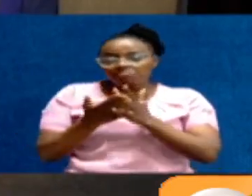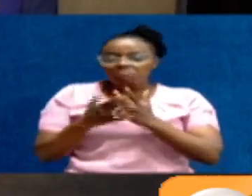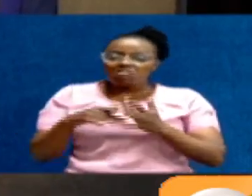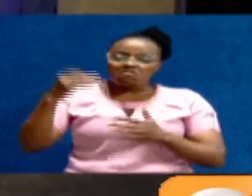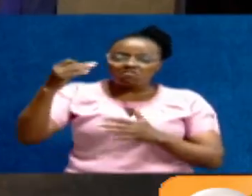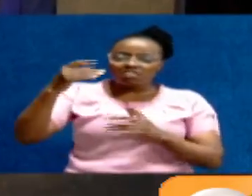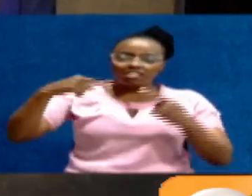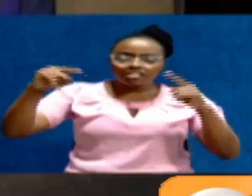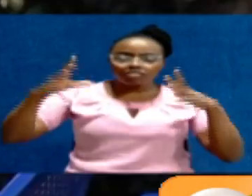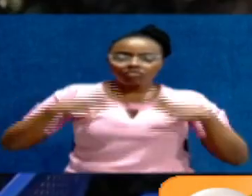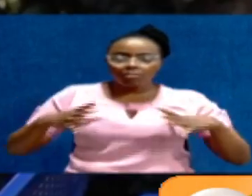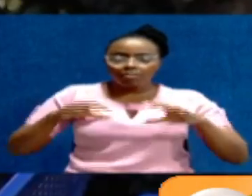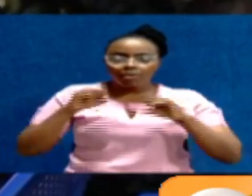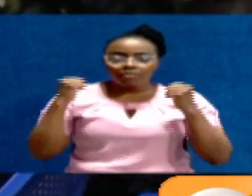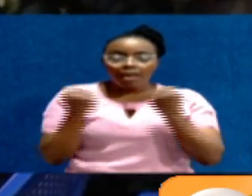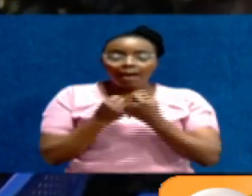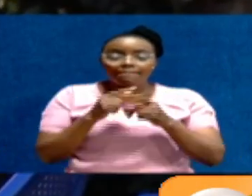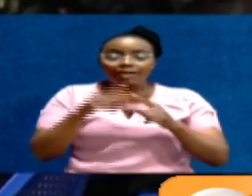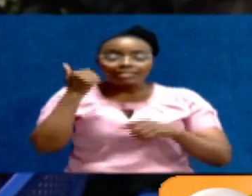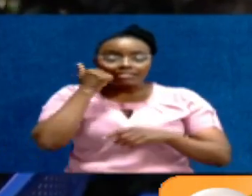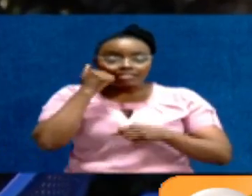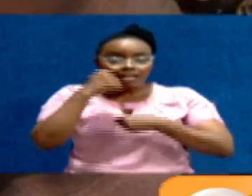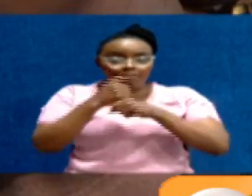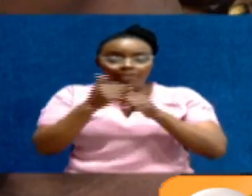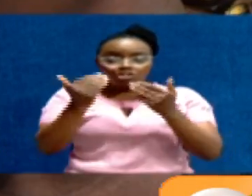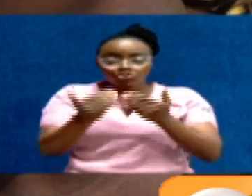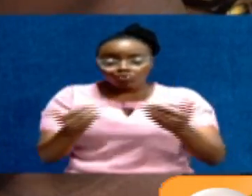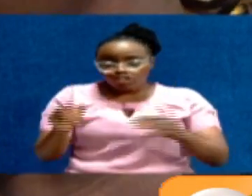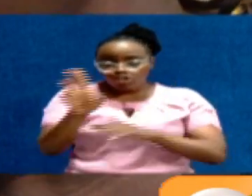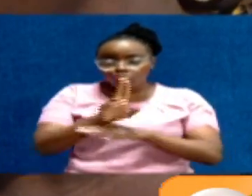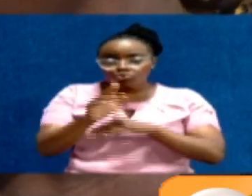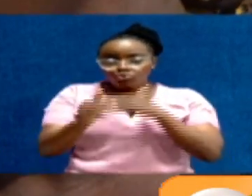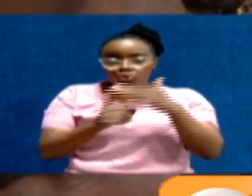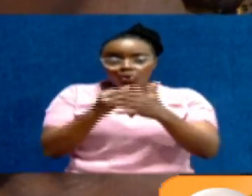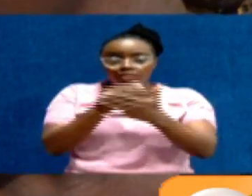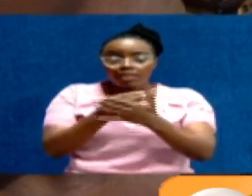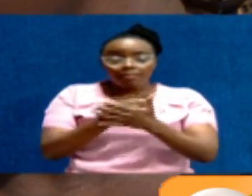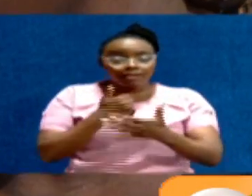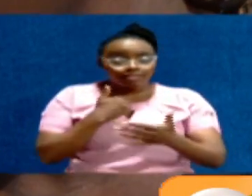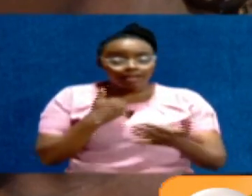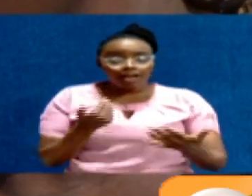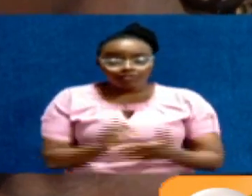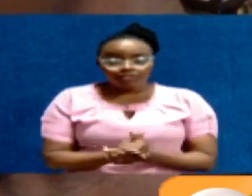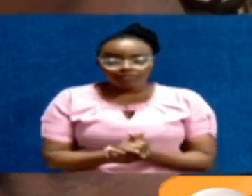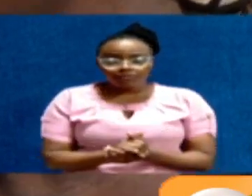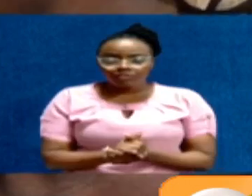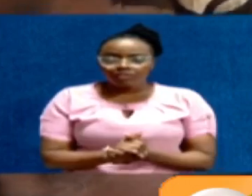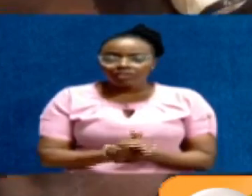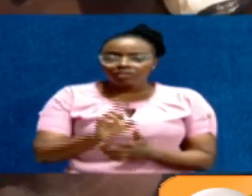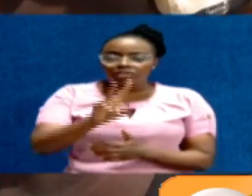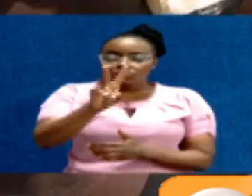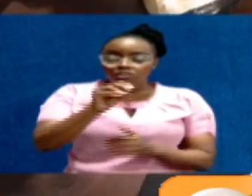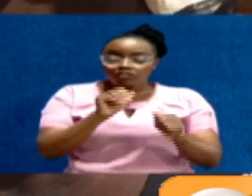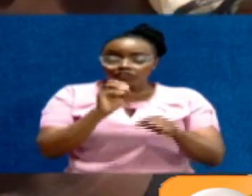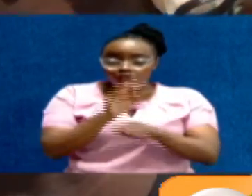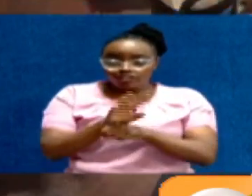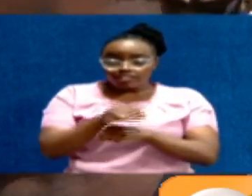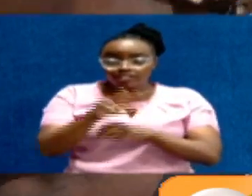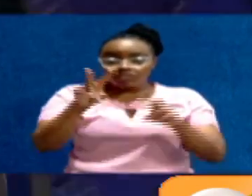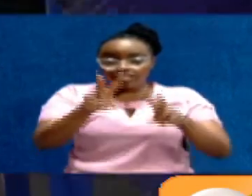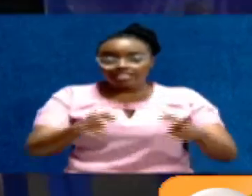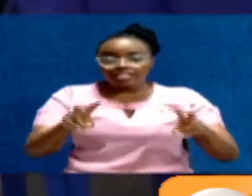in society. But her illness has made her children spend all the money they had. In the year 2014,